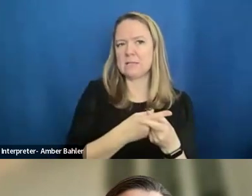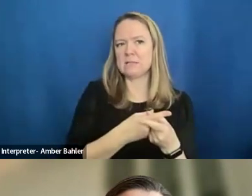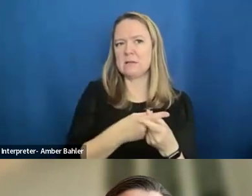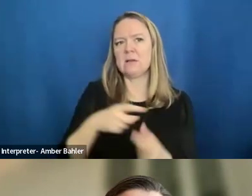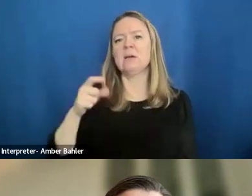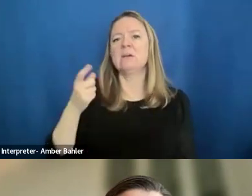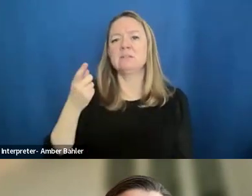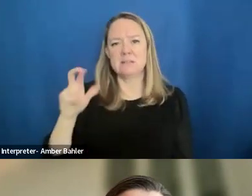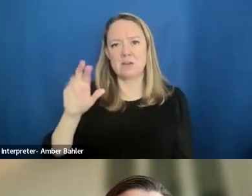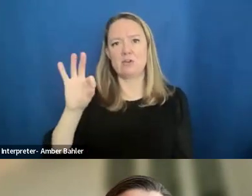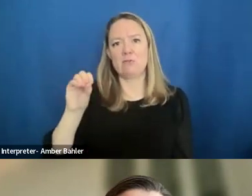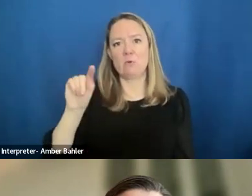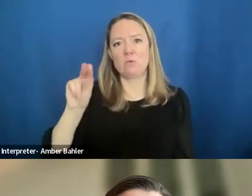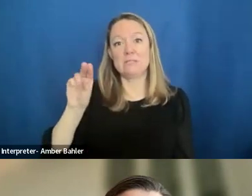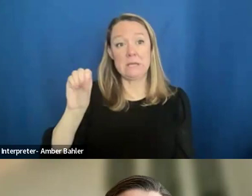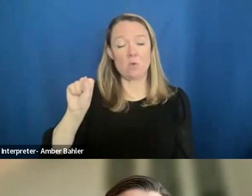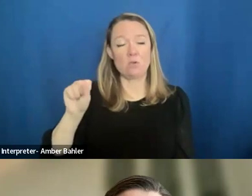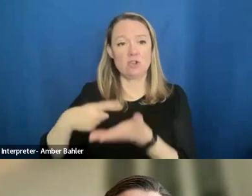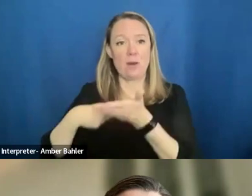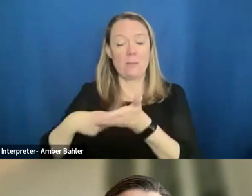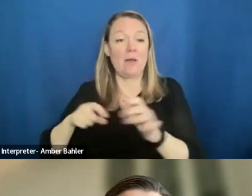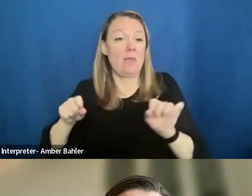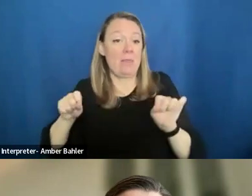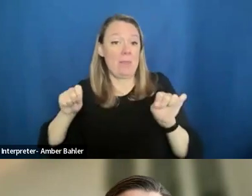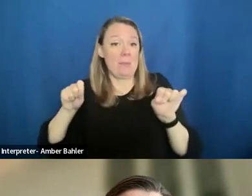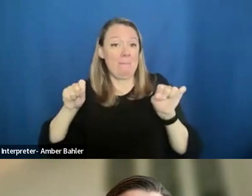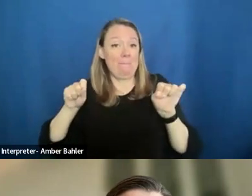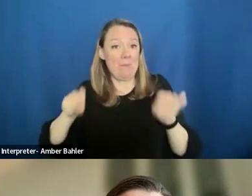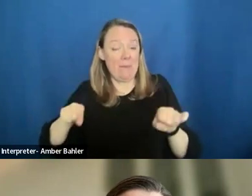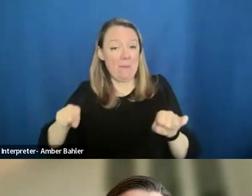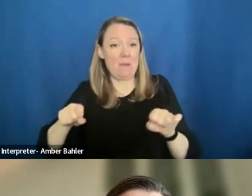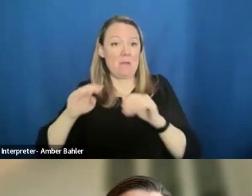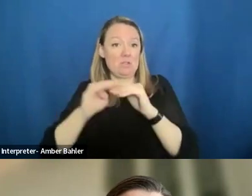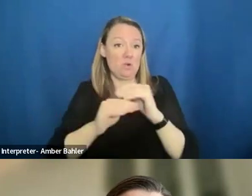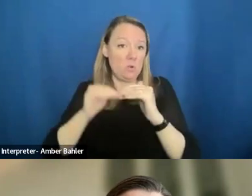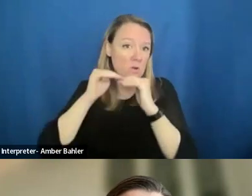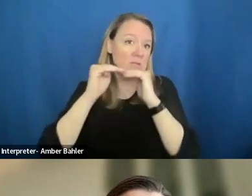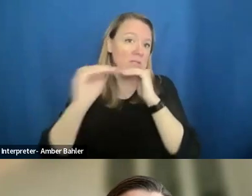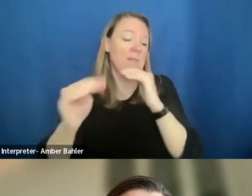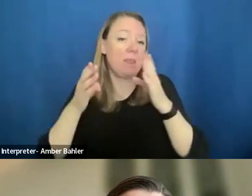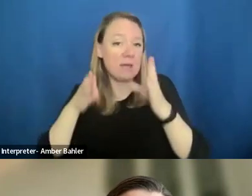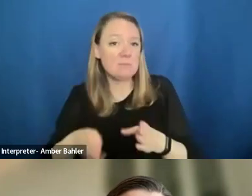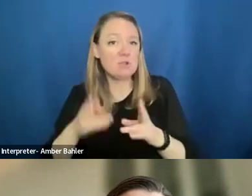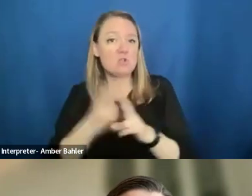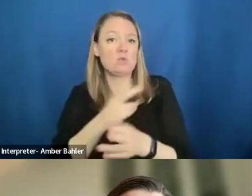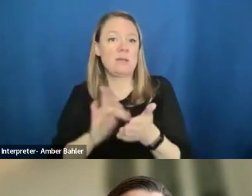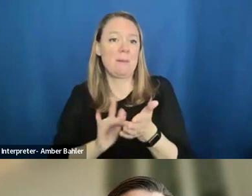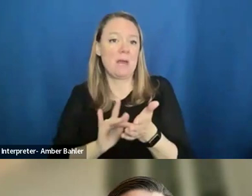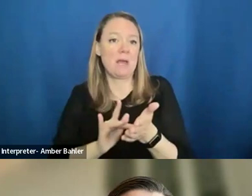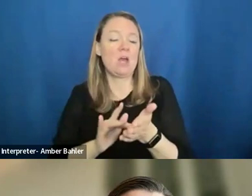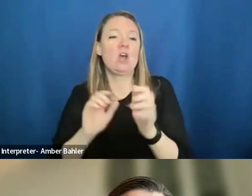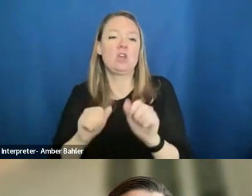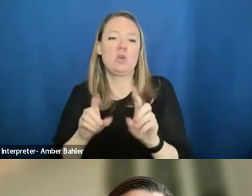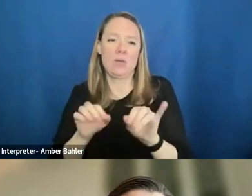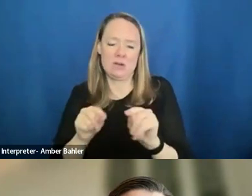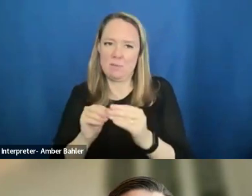has talked about this, but the ability to stabilize a patient and remit symptoms using polypharmacy, using medications, you can do that much more quickly with